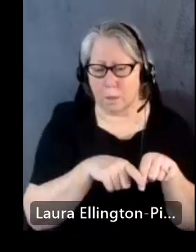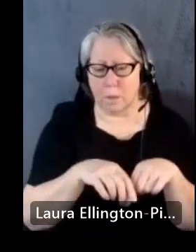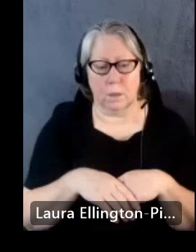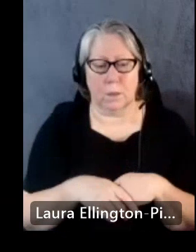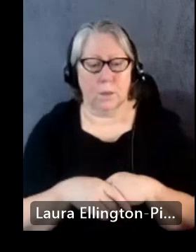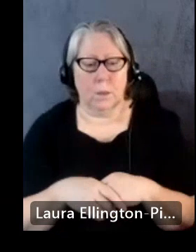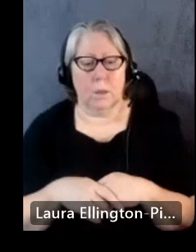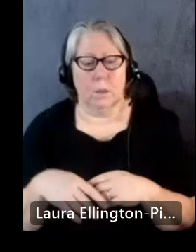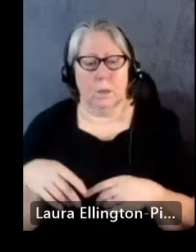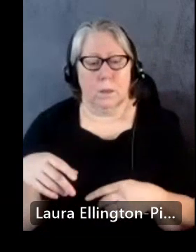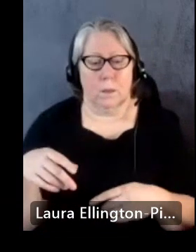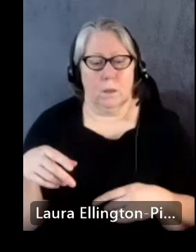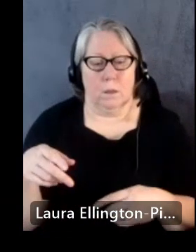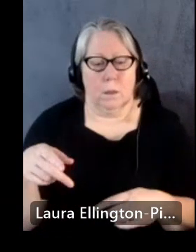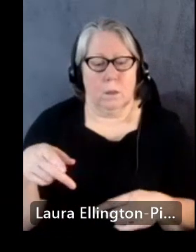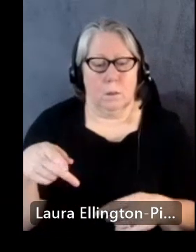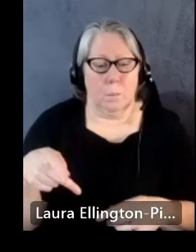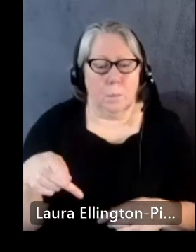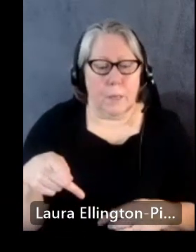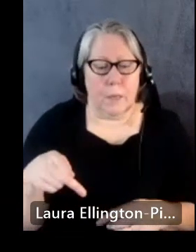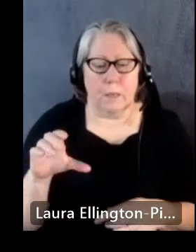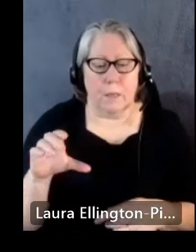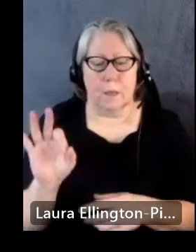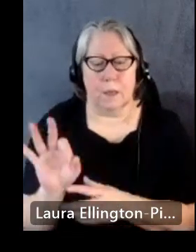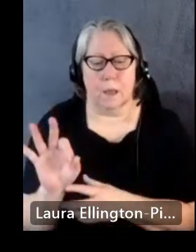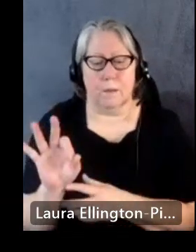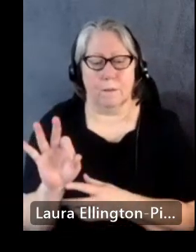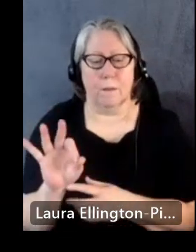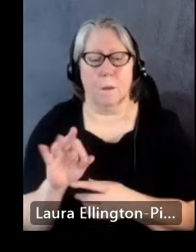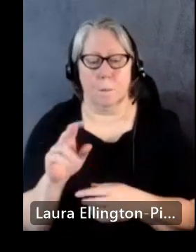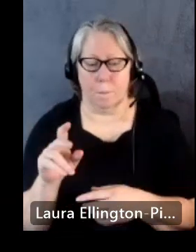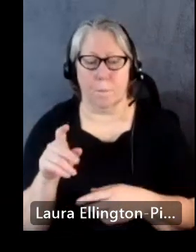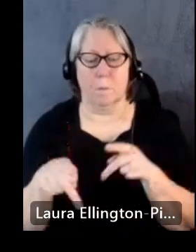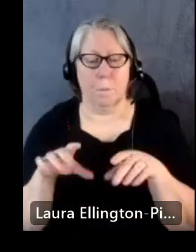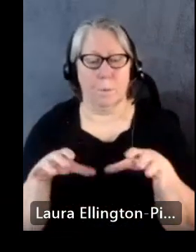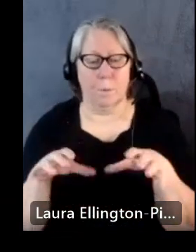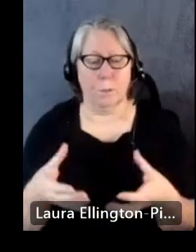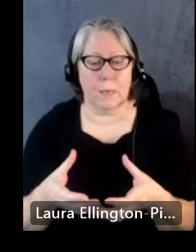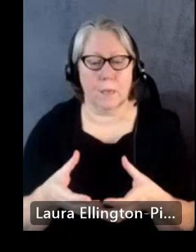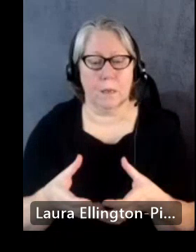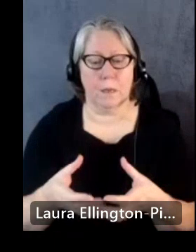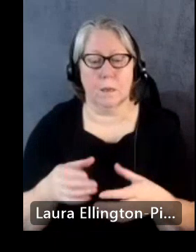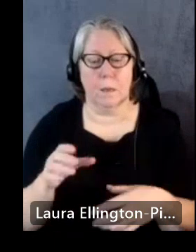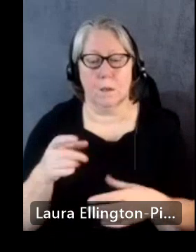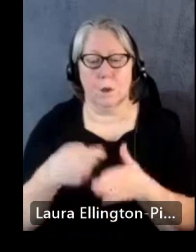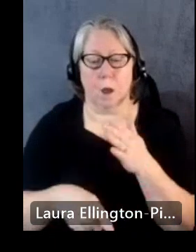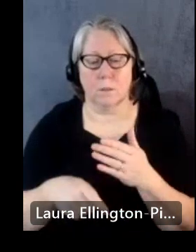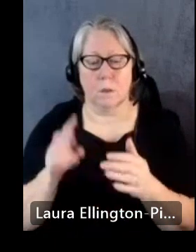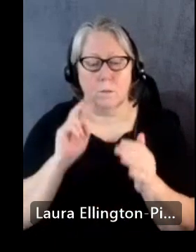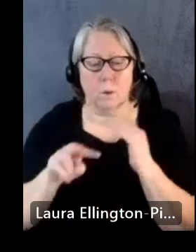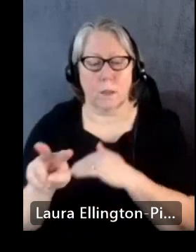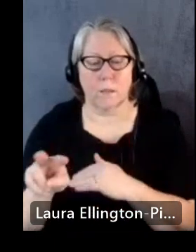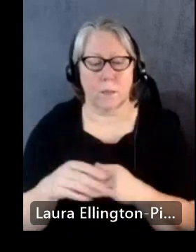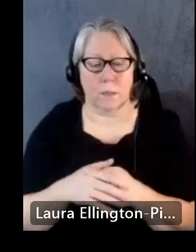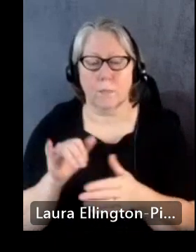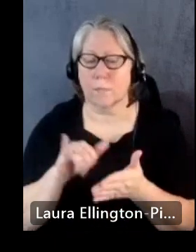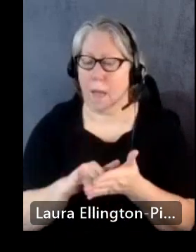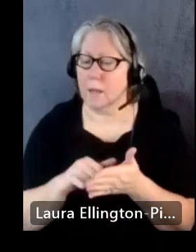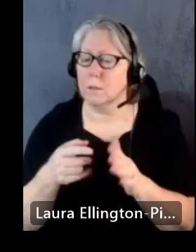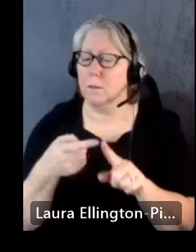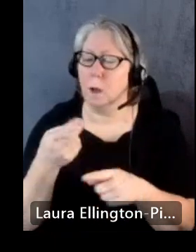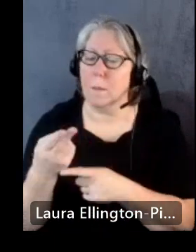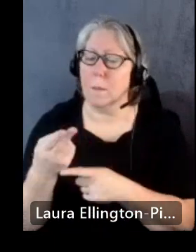forecasting. That's a tool within BFM that creates base budget projections based on HR data and planning